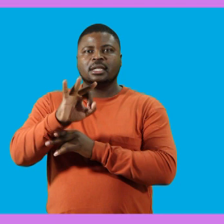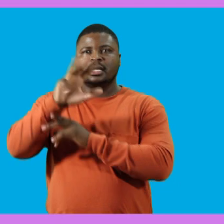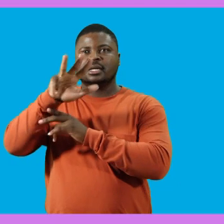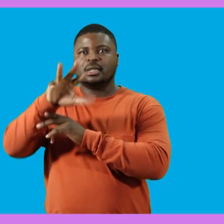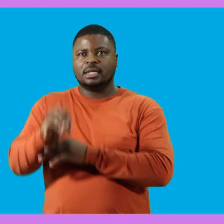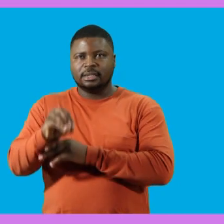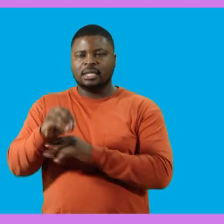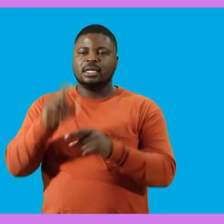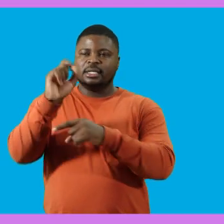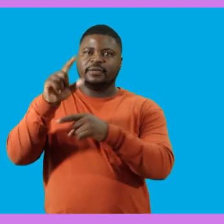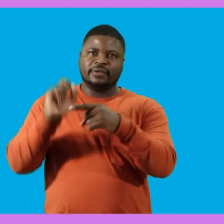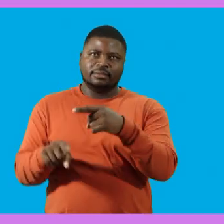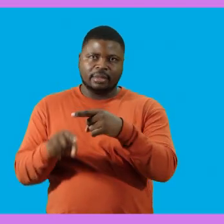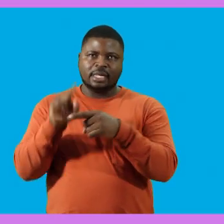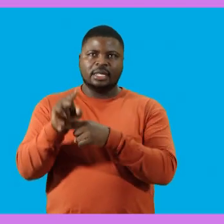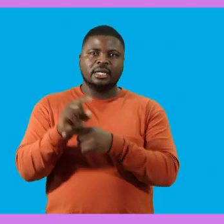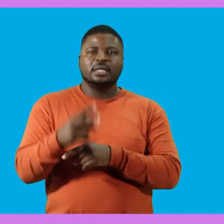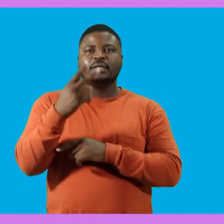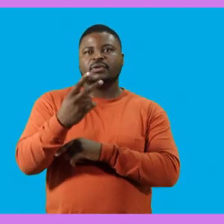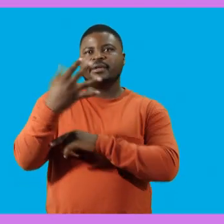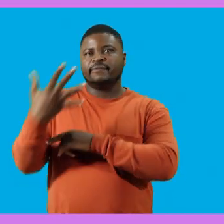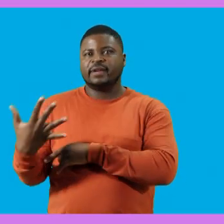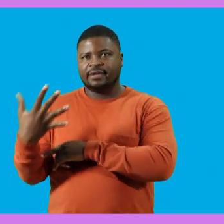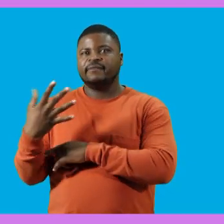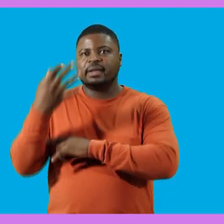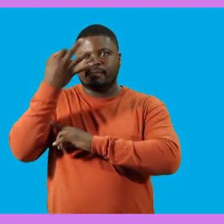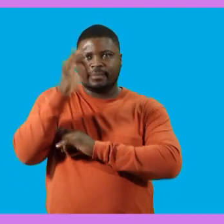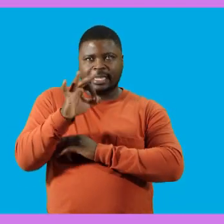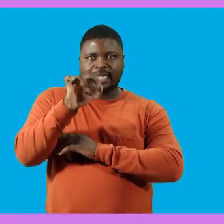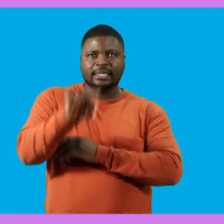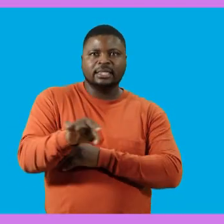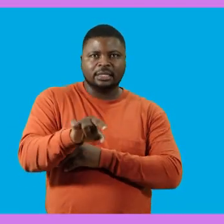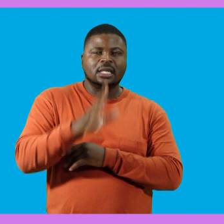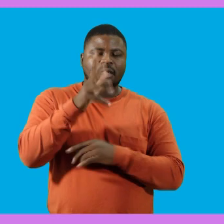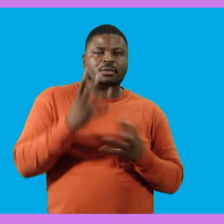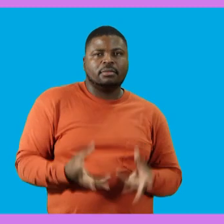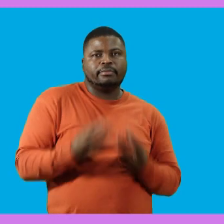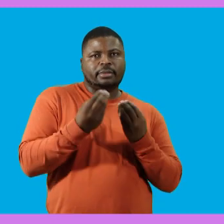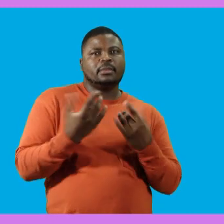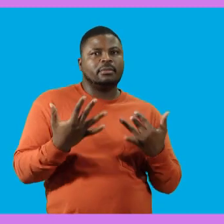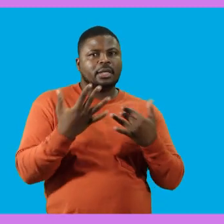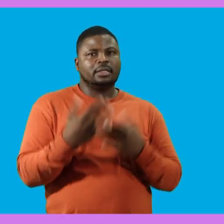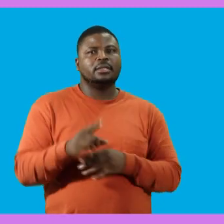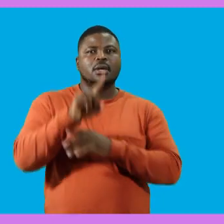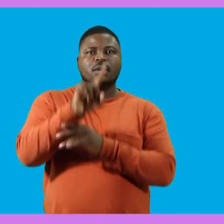3,390 divided by 25, and that will give us